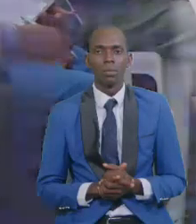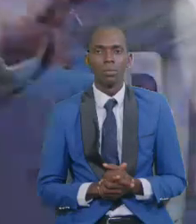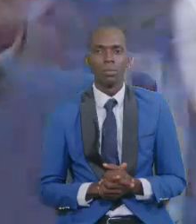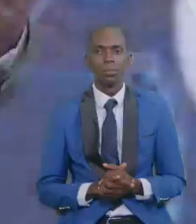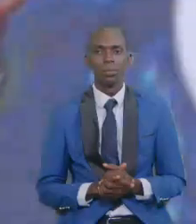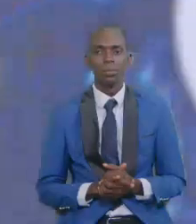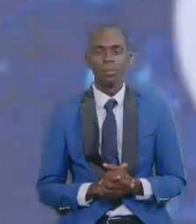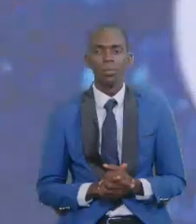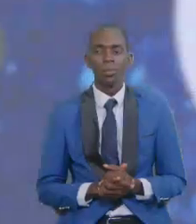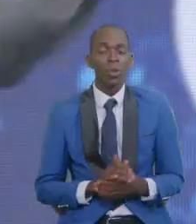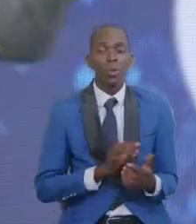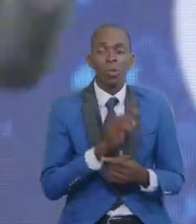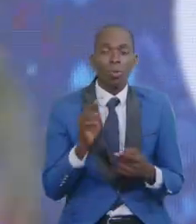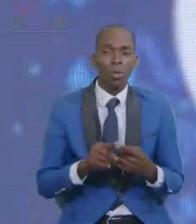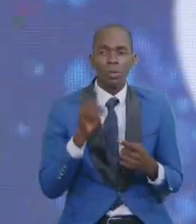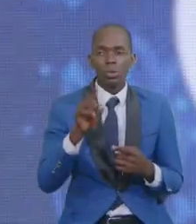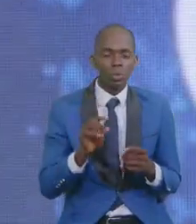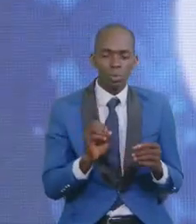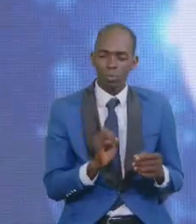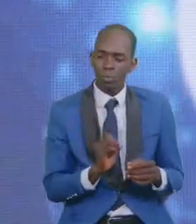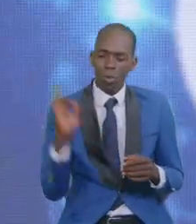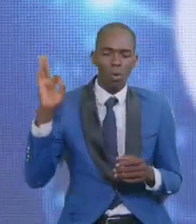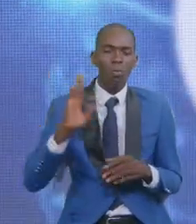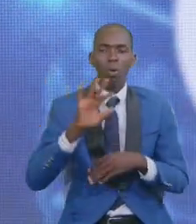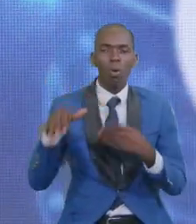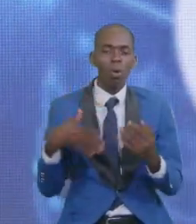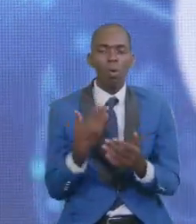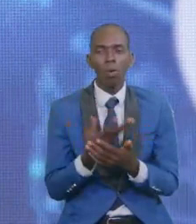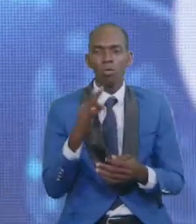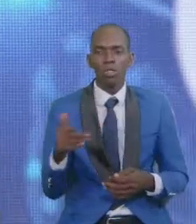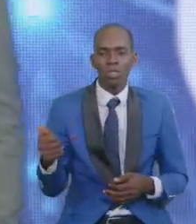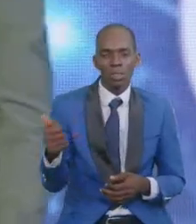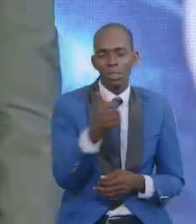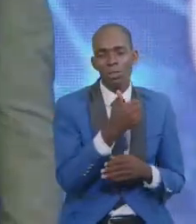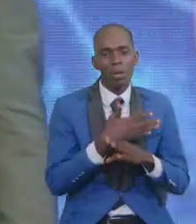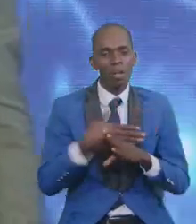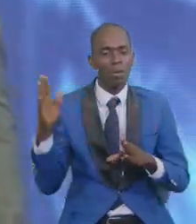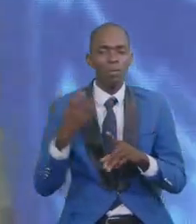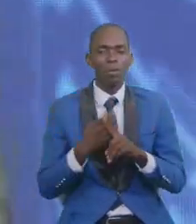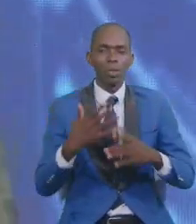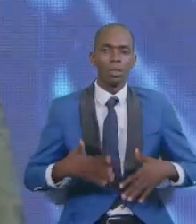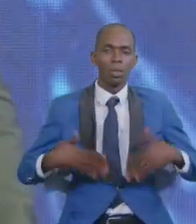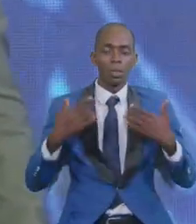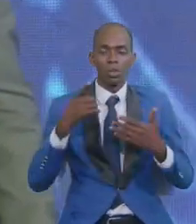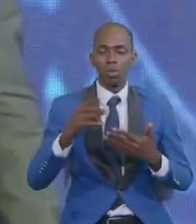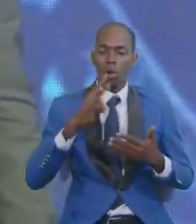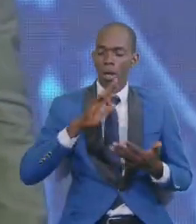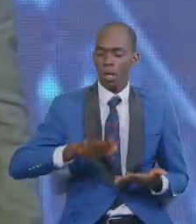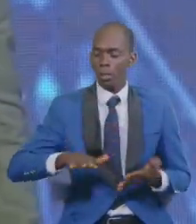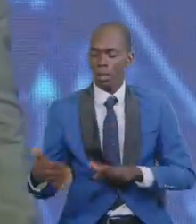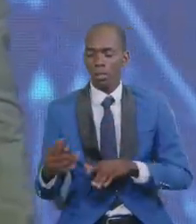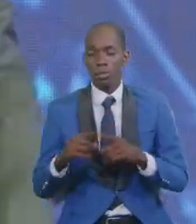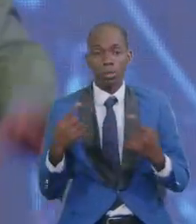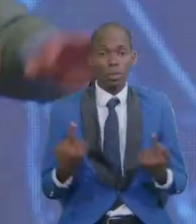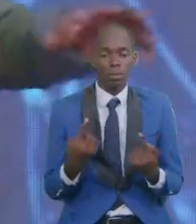It's when you put all of self away from your life. You die to sin, you die